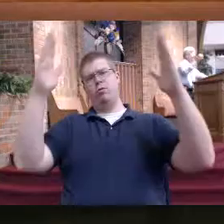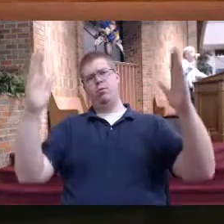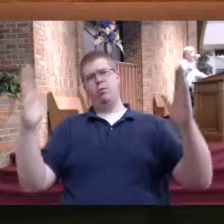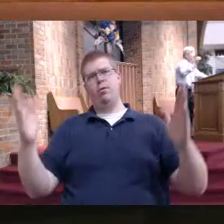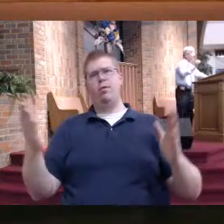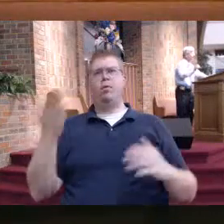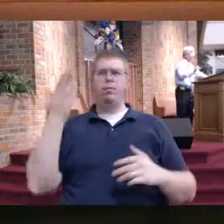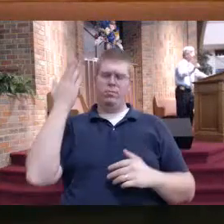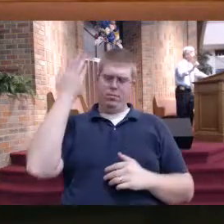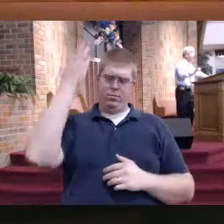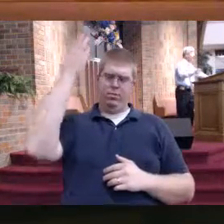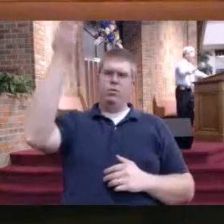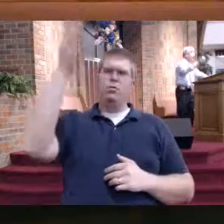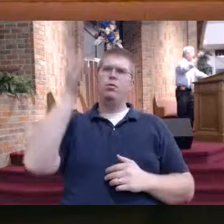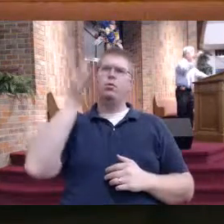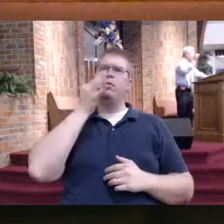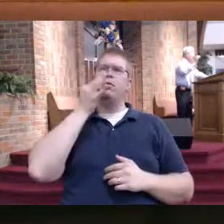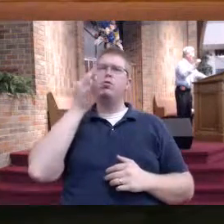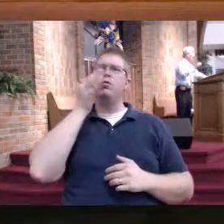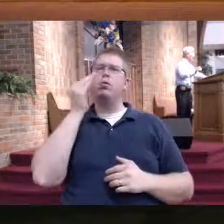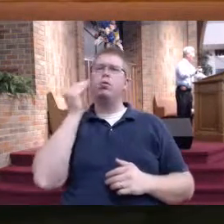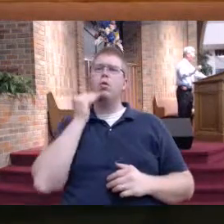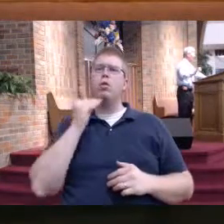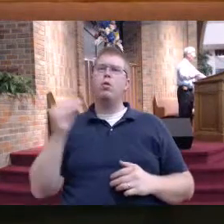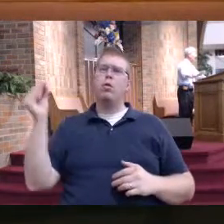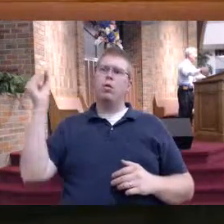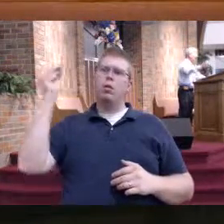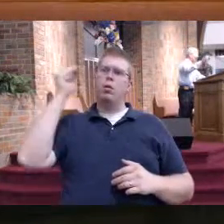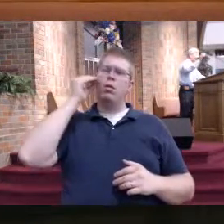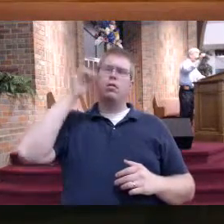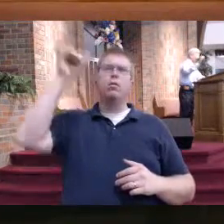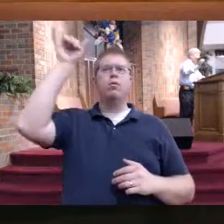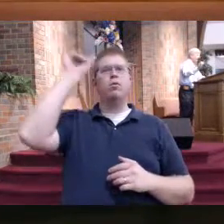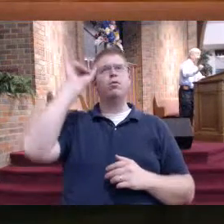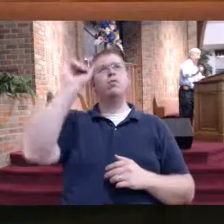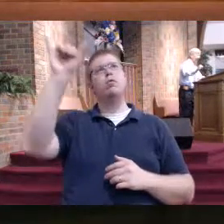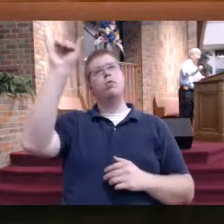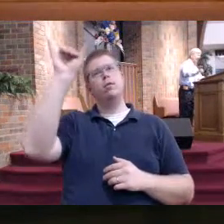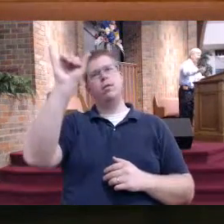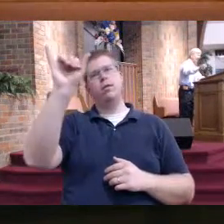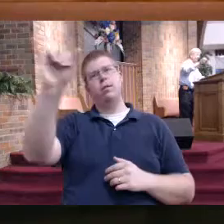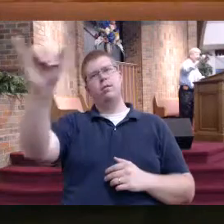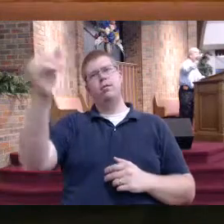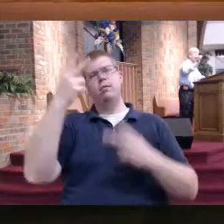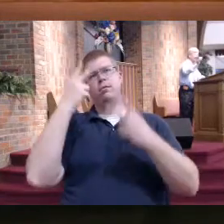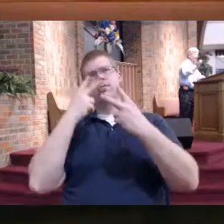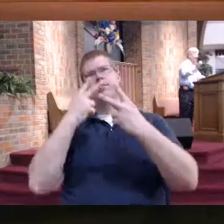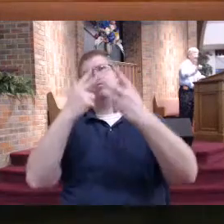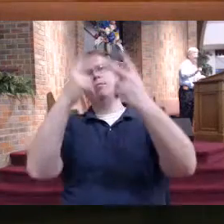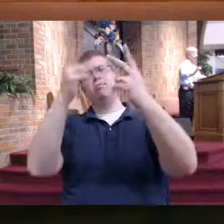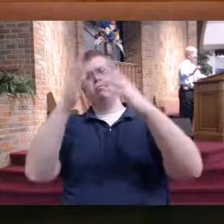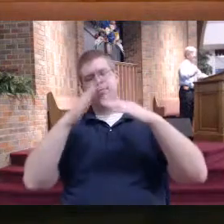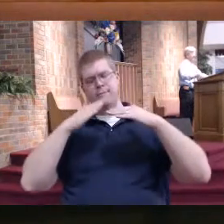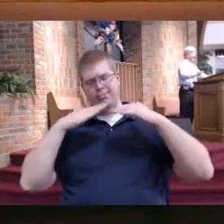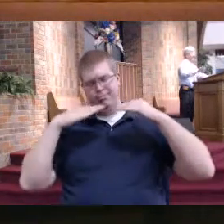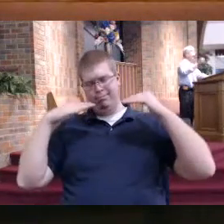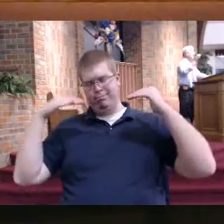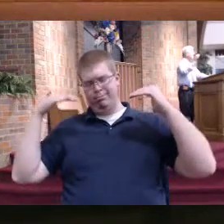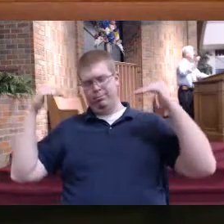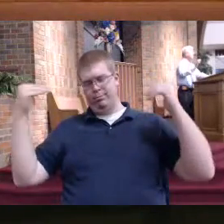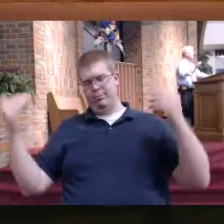mansions rise, soon will be our home forever, and the smile of the